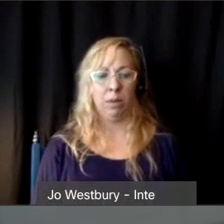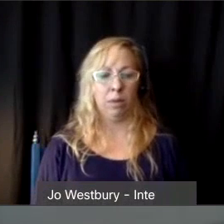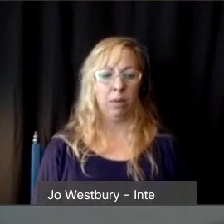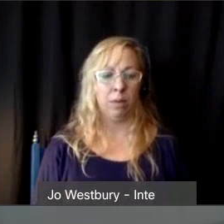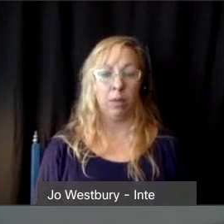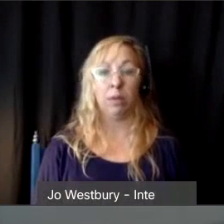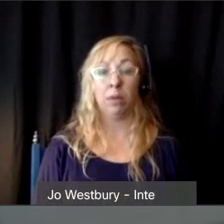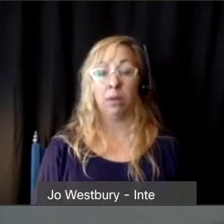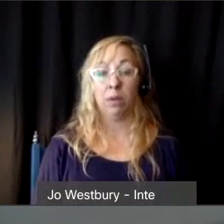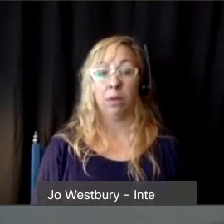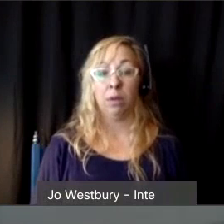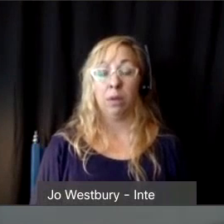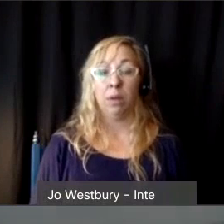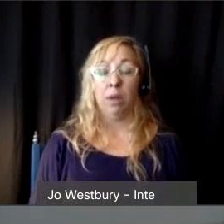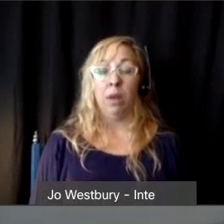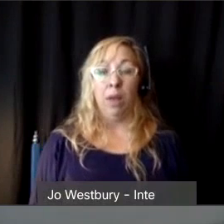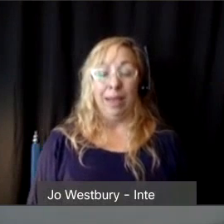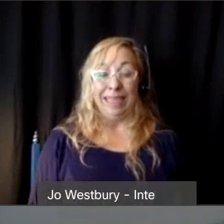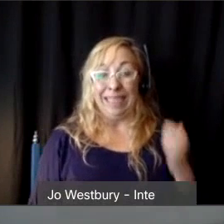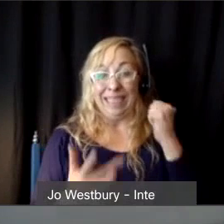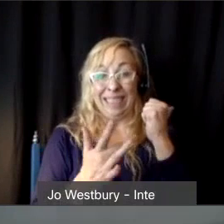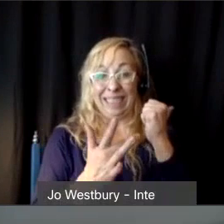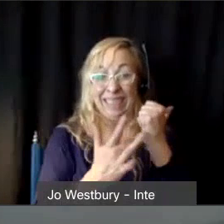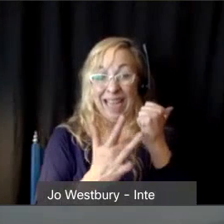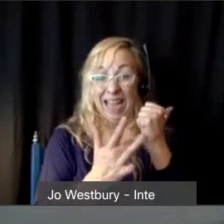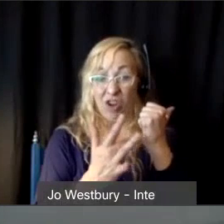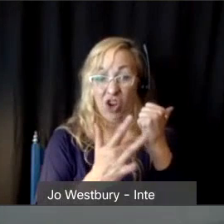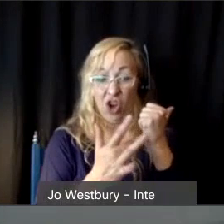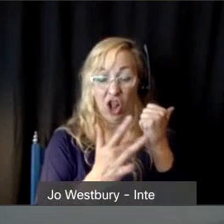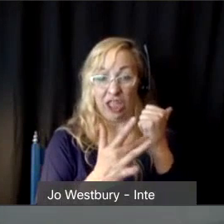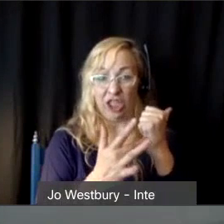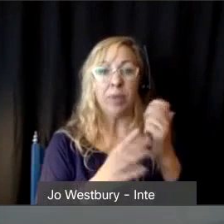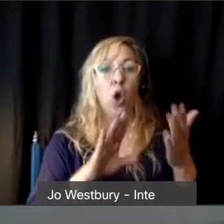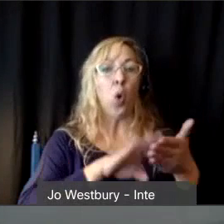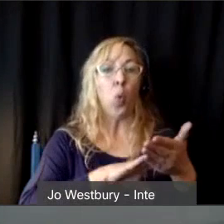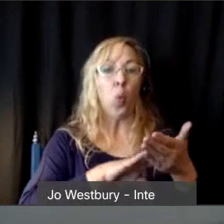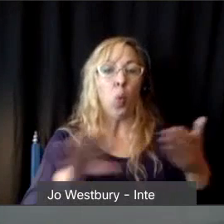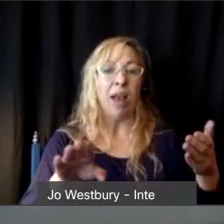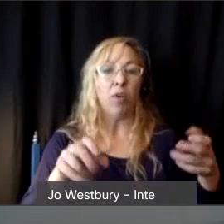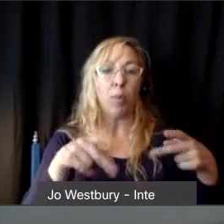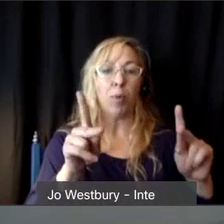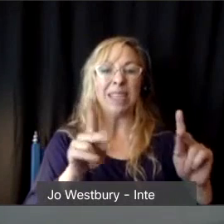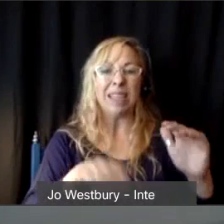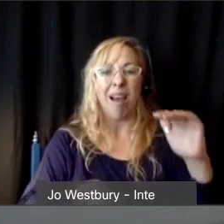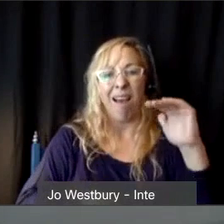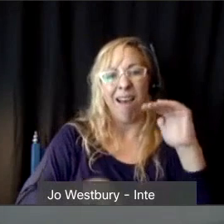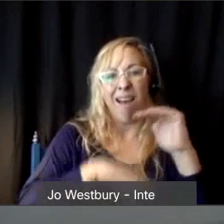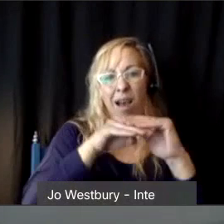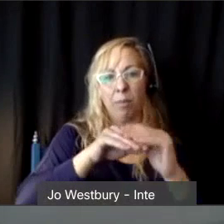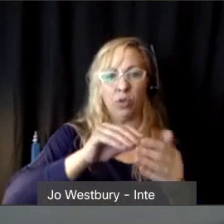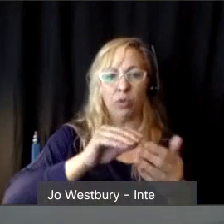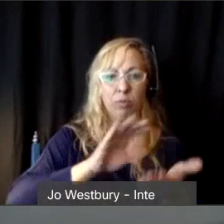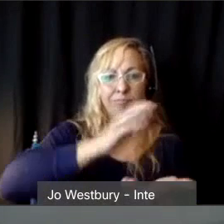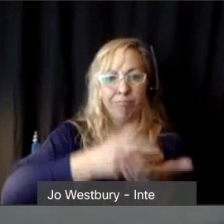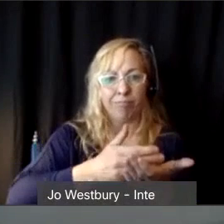The issue with the technology is that our waiver allows for the purchase of up to a certain amount of technology